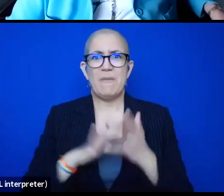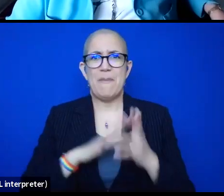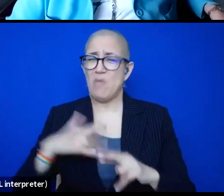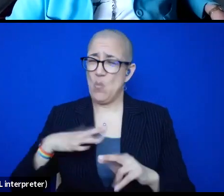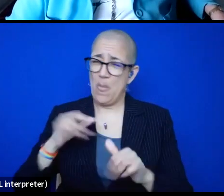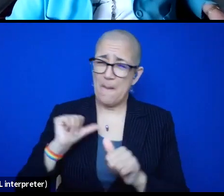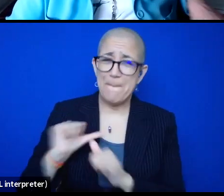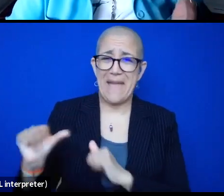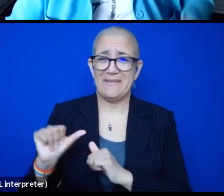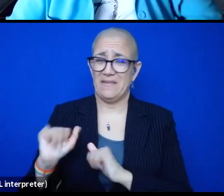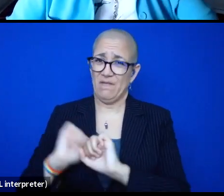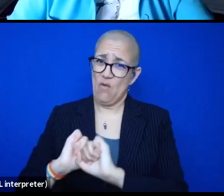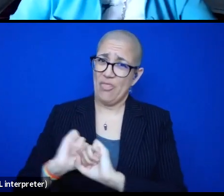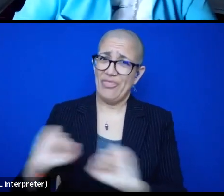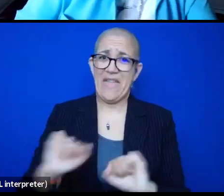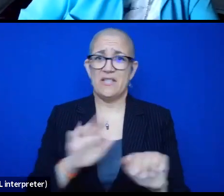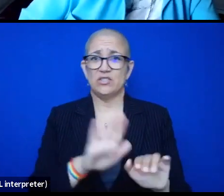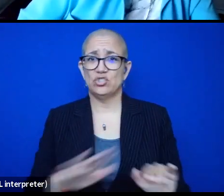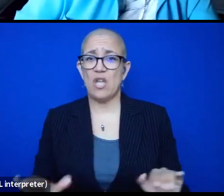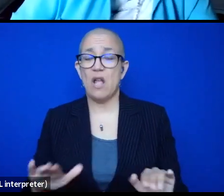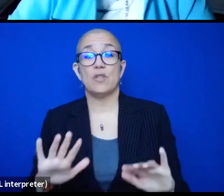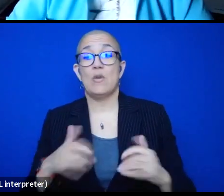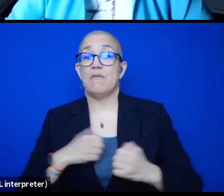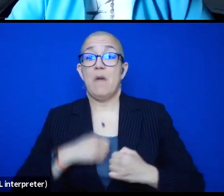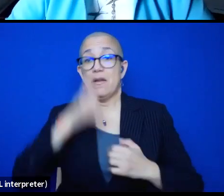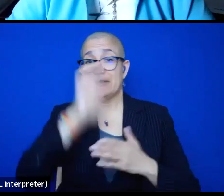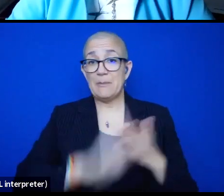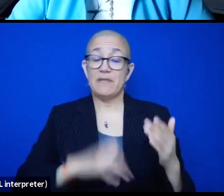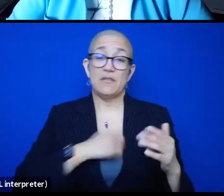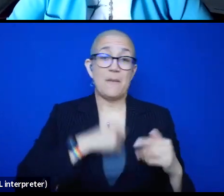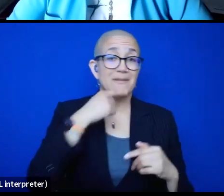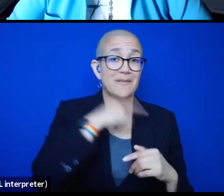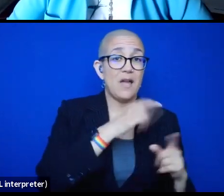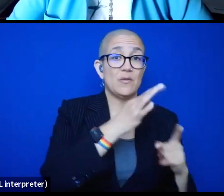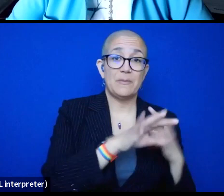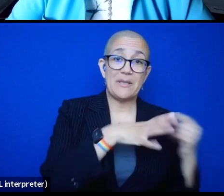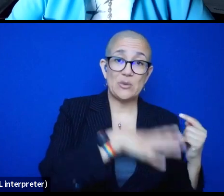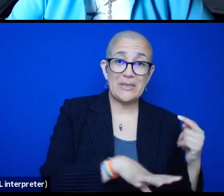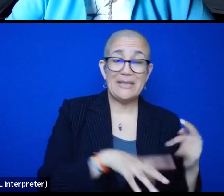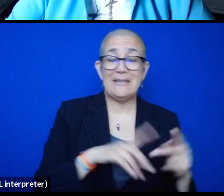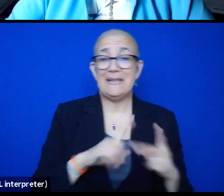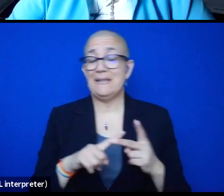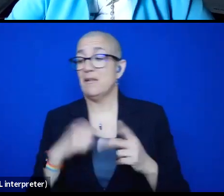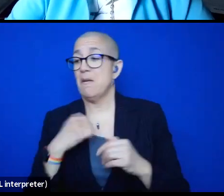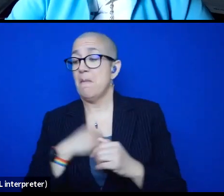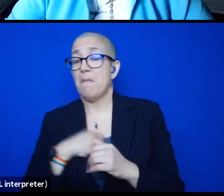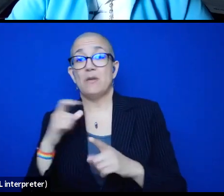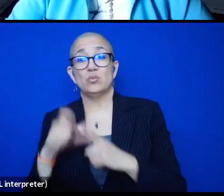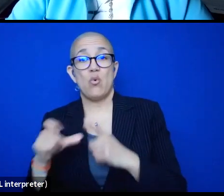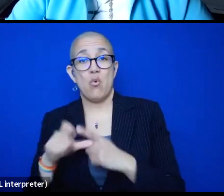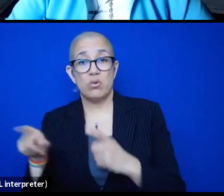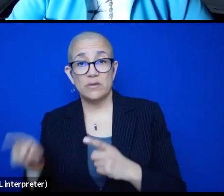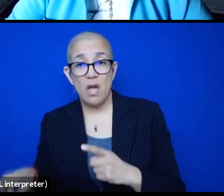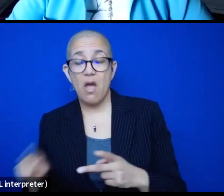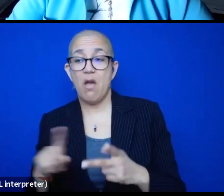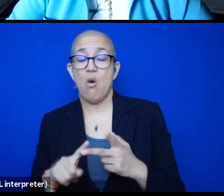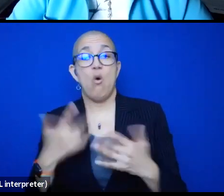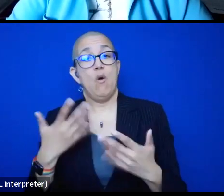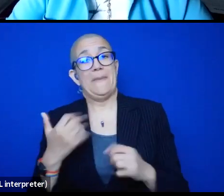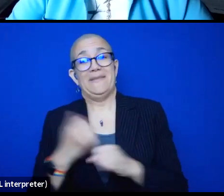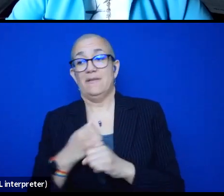their child. So whether it's my experience with my son on special needs, my daughter, or what I've done for the party on education in